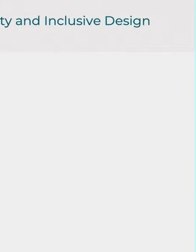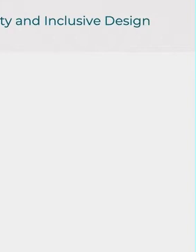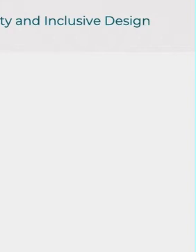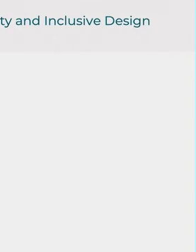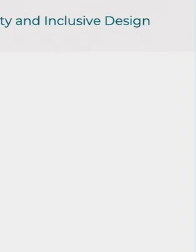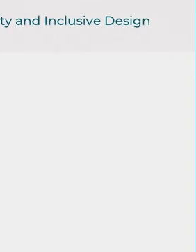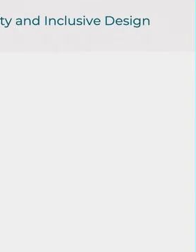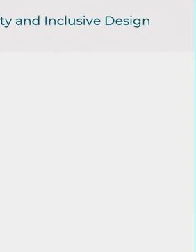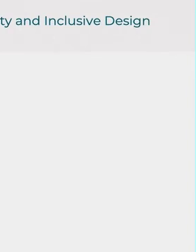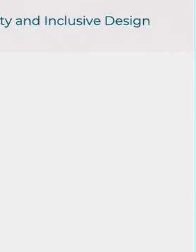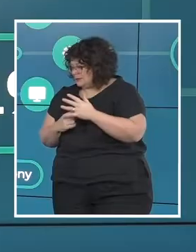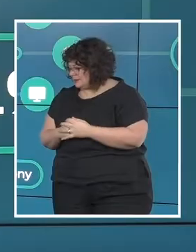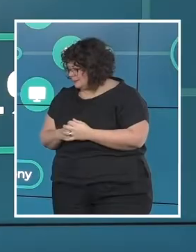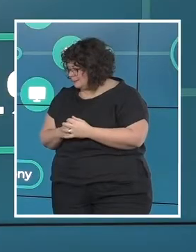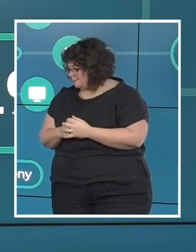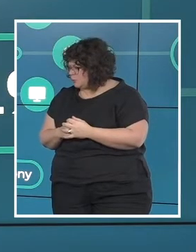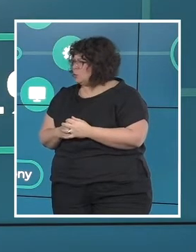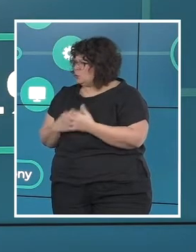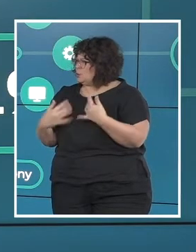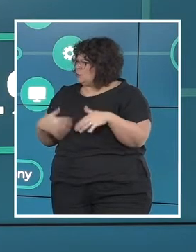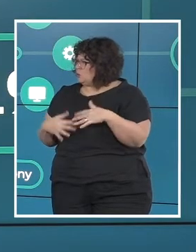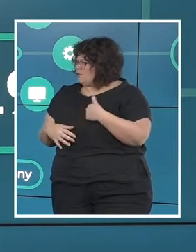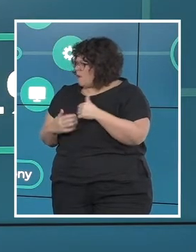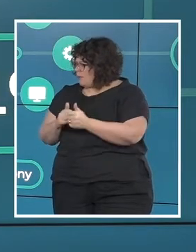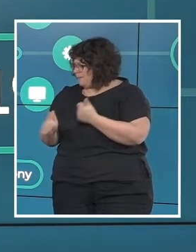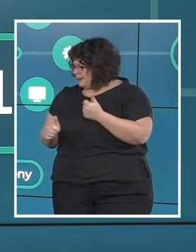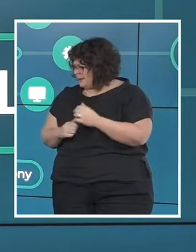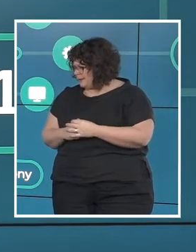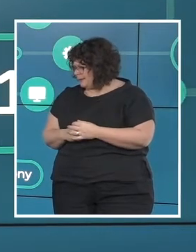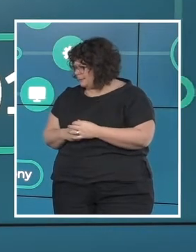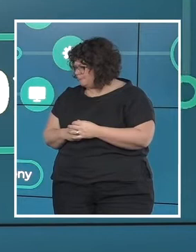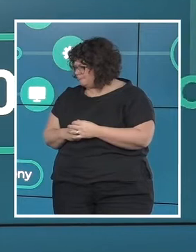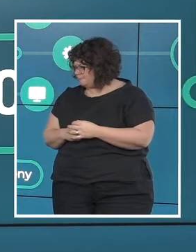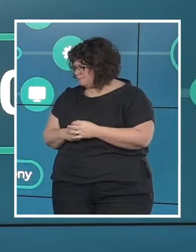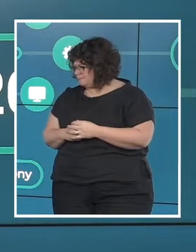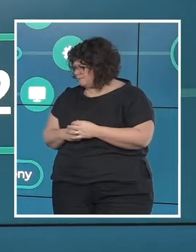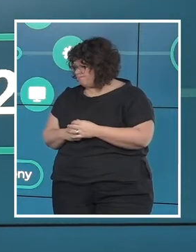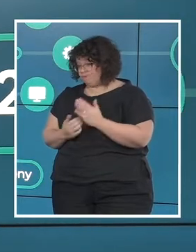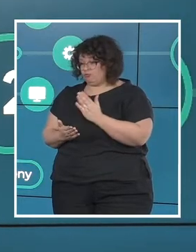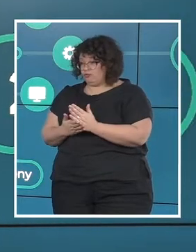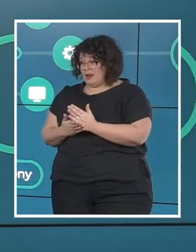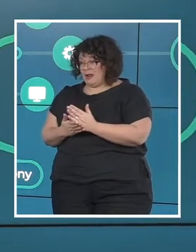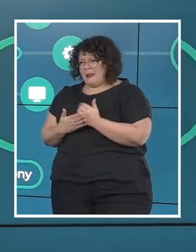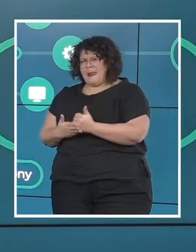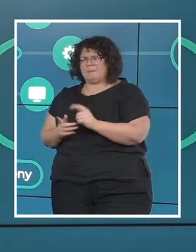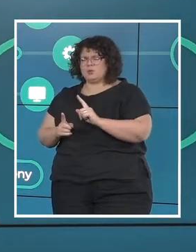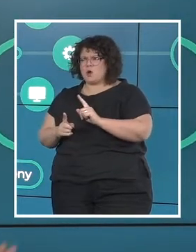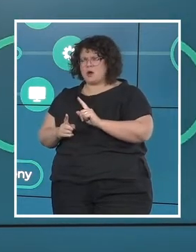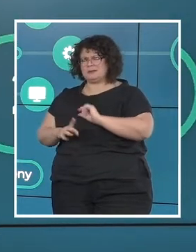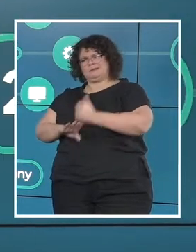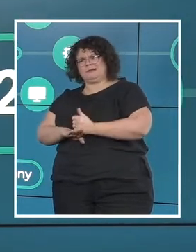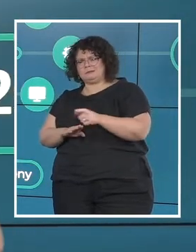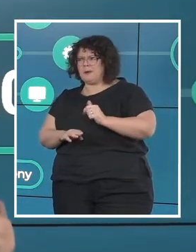happening moving forward. So I'm going to take you through our new hire tour. So you are no longer part of